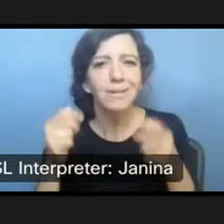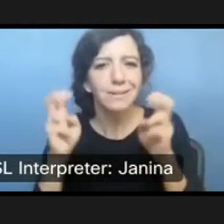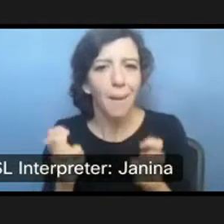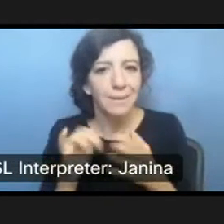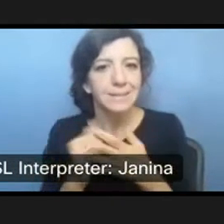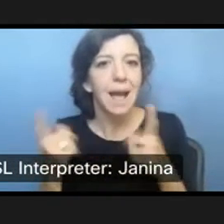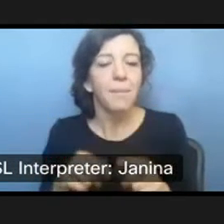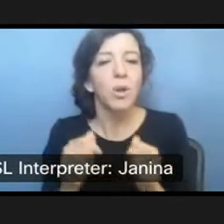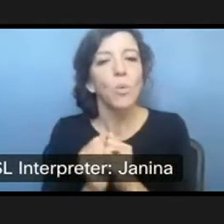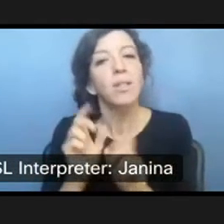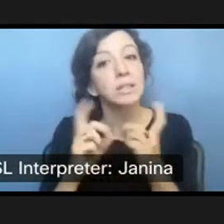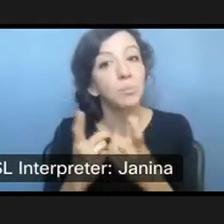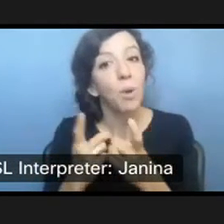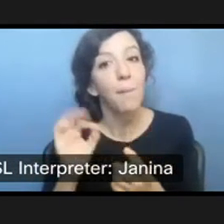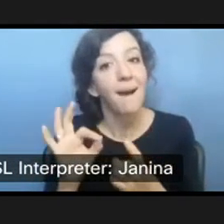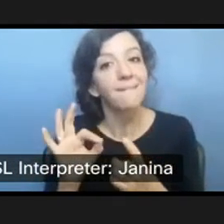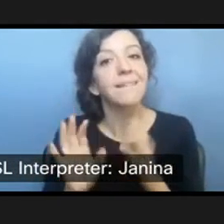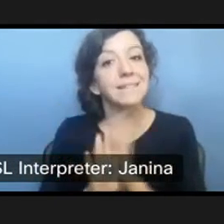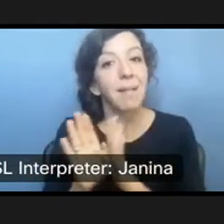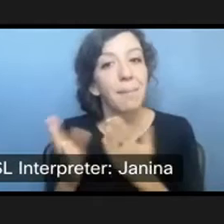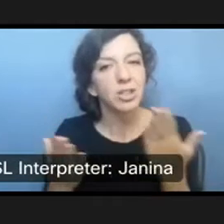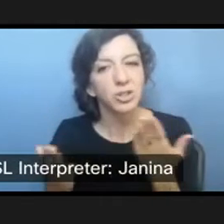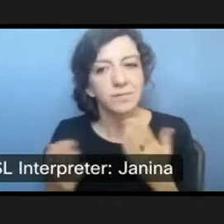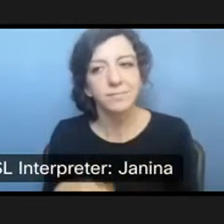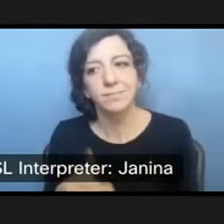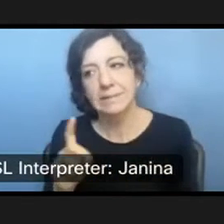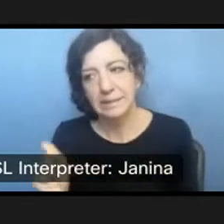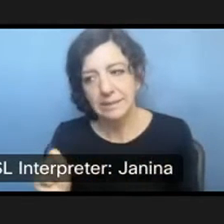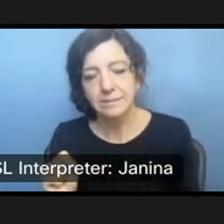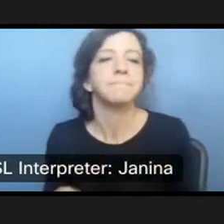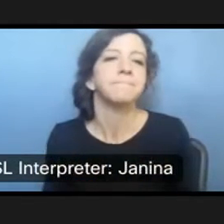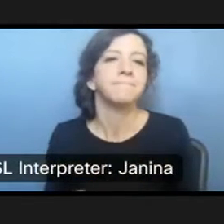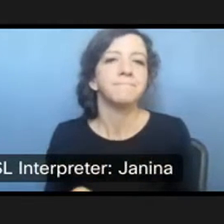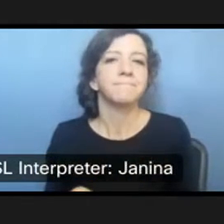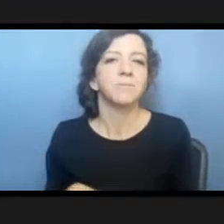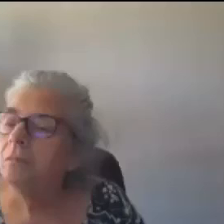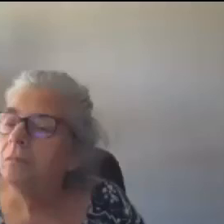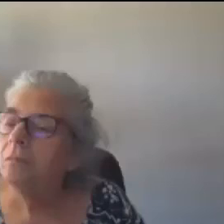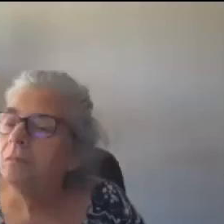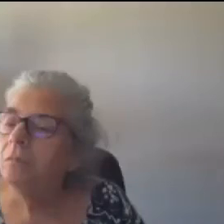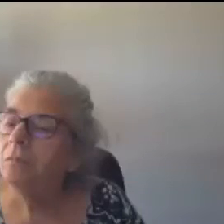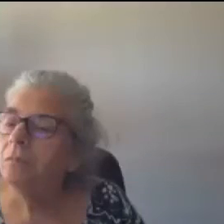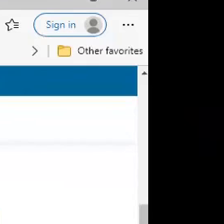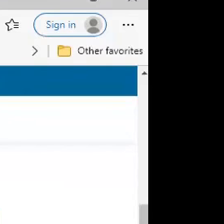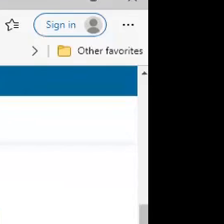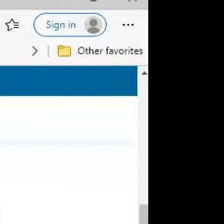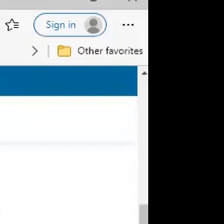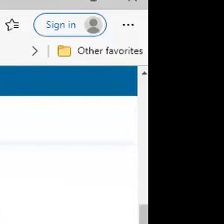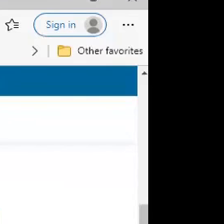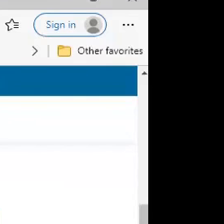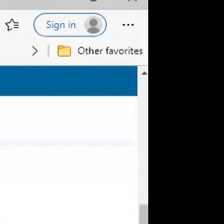the Department of Developmental Services and some other stuff. So I'm going to share my screen real quickly. This is Department of Developmental